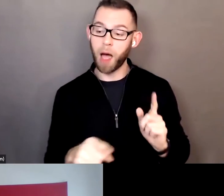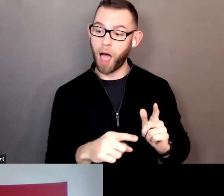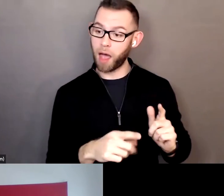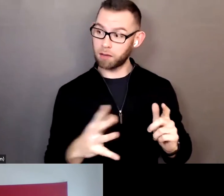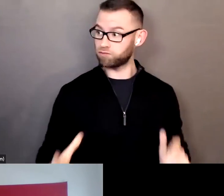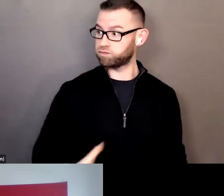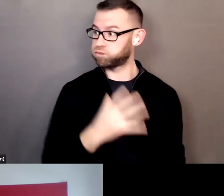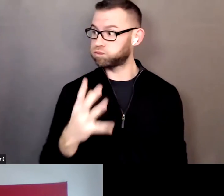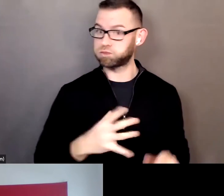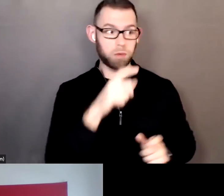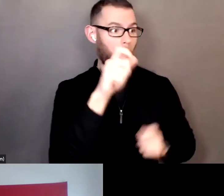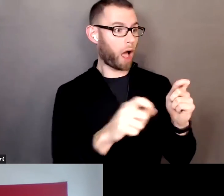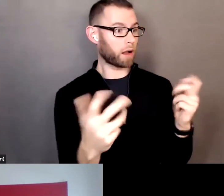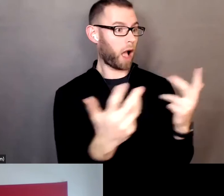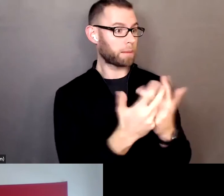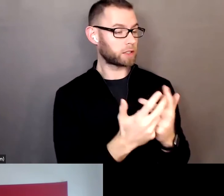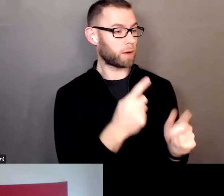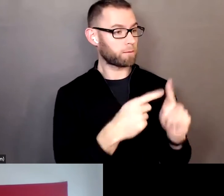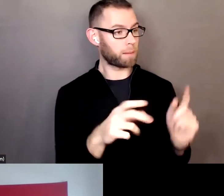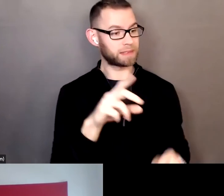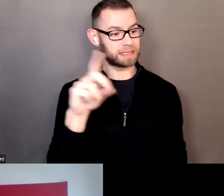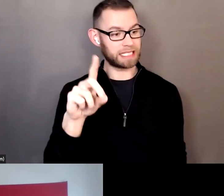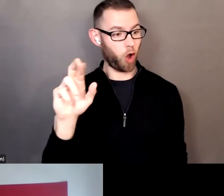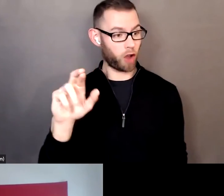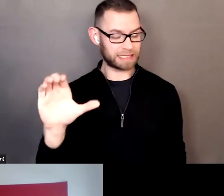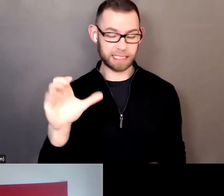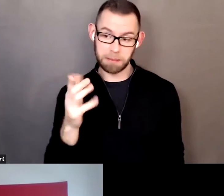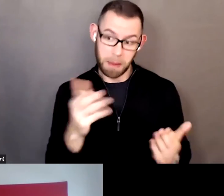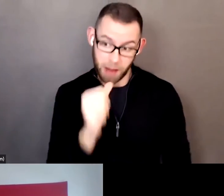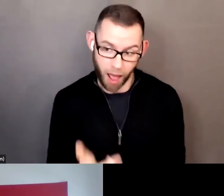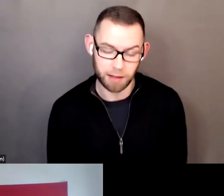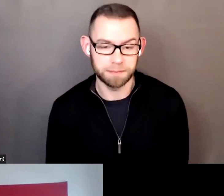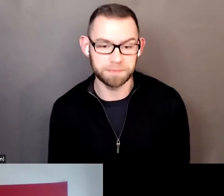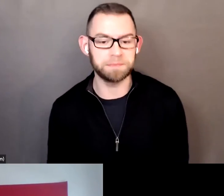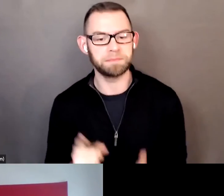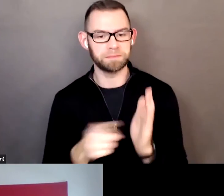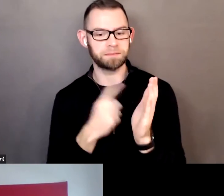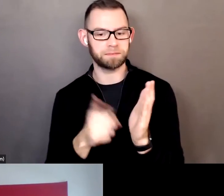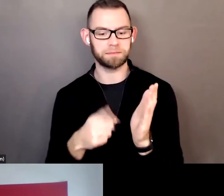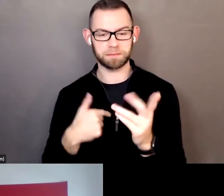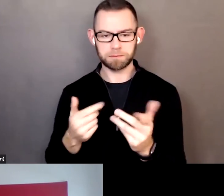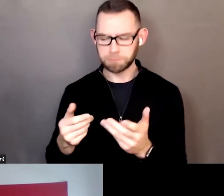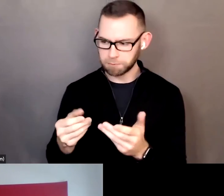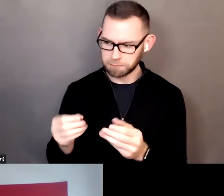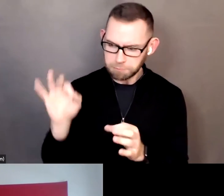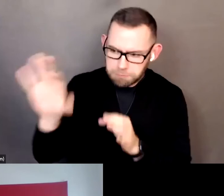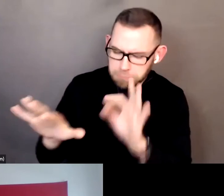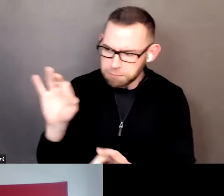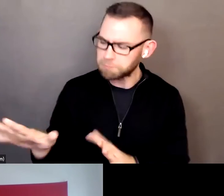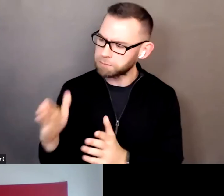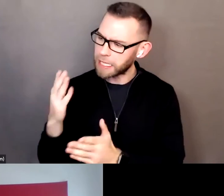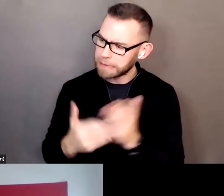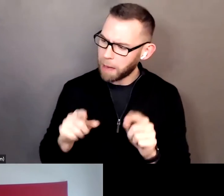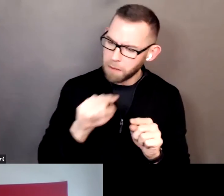by, a disability resource office on campus. So sometimes I'm giving them a couple of different places within